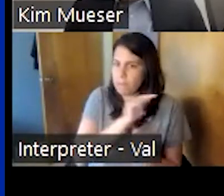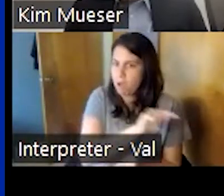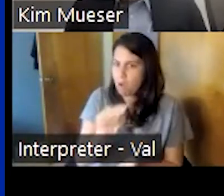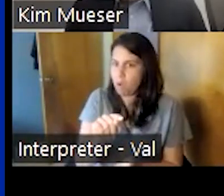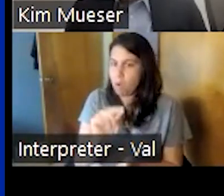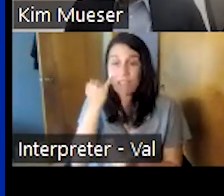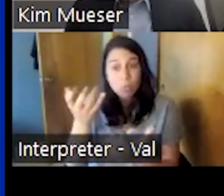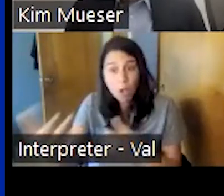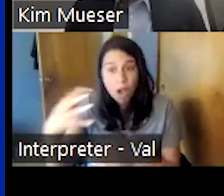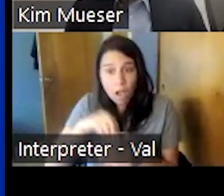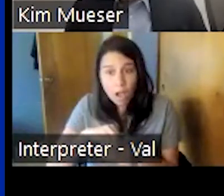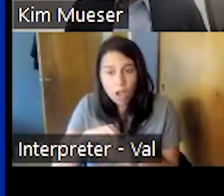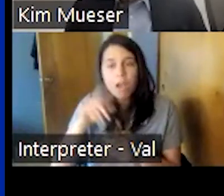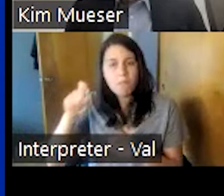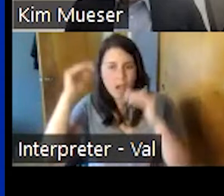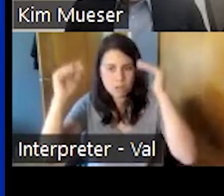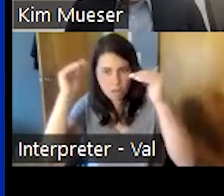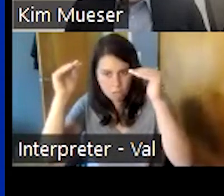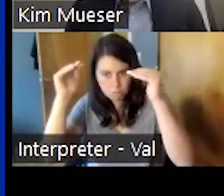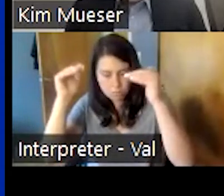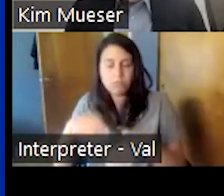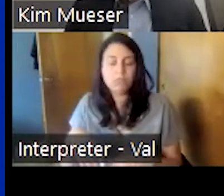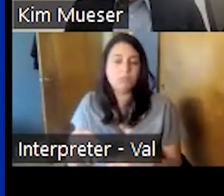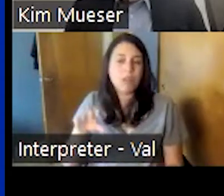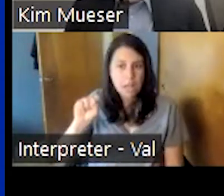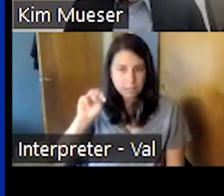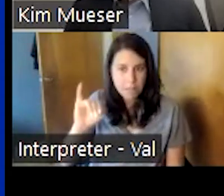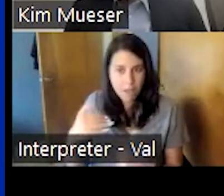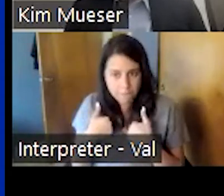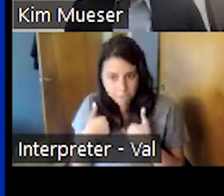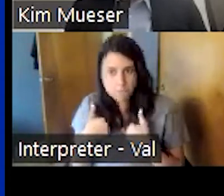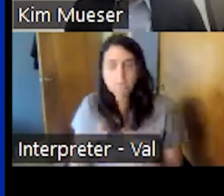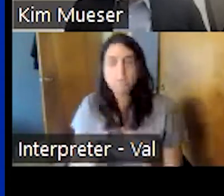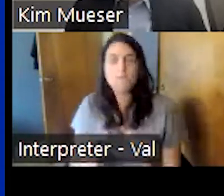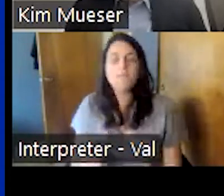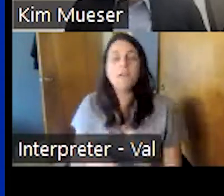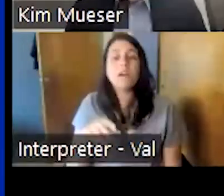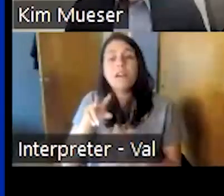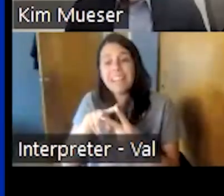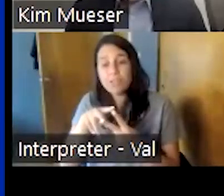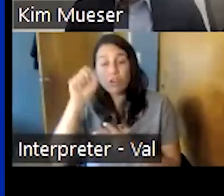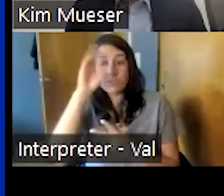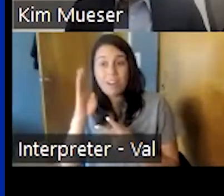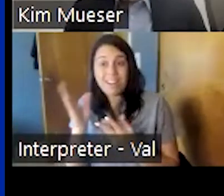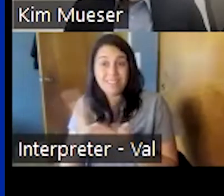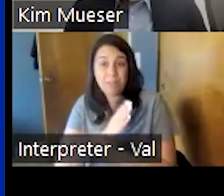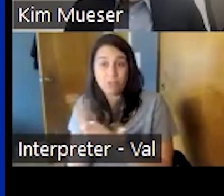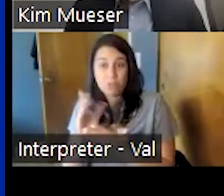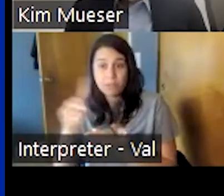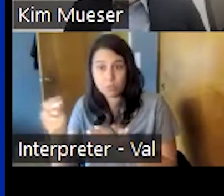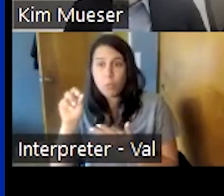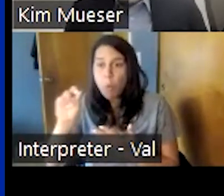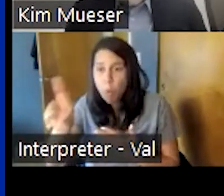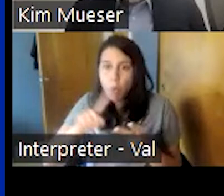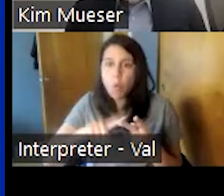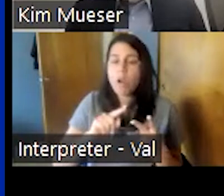study, people had to be adults with serious mental illness, including either a schizophrenia spectrum disorder or major mood disorder, as